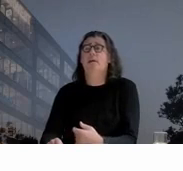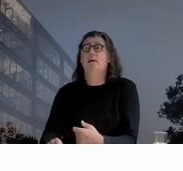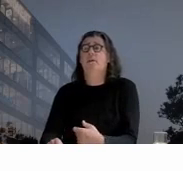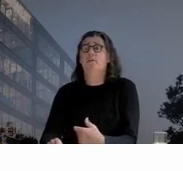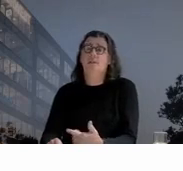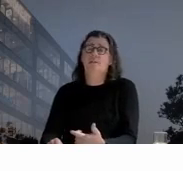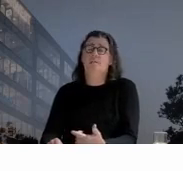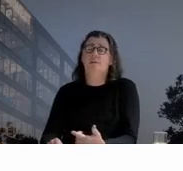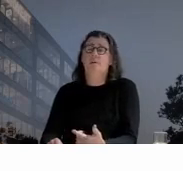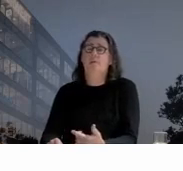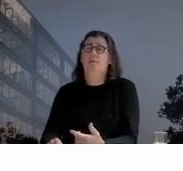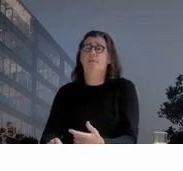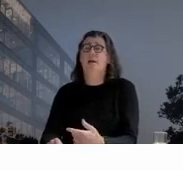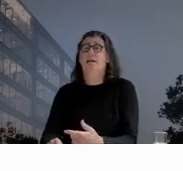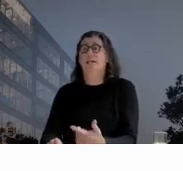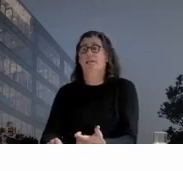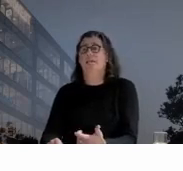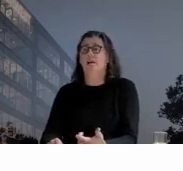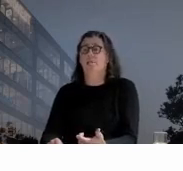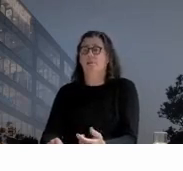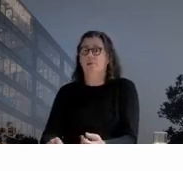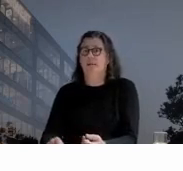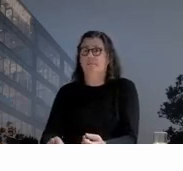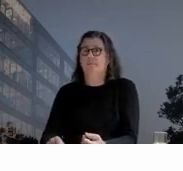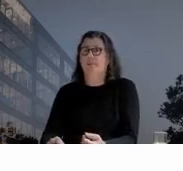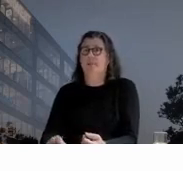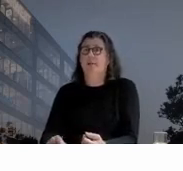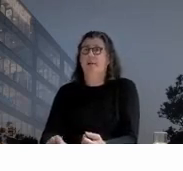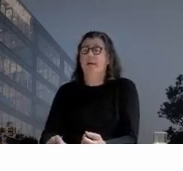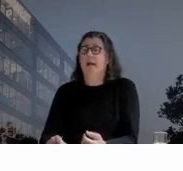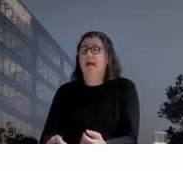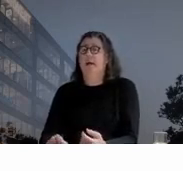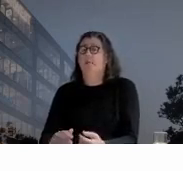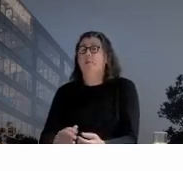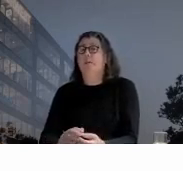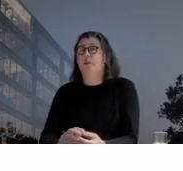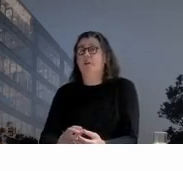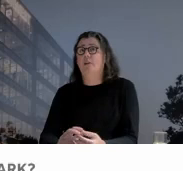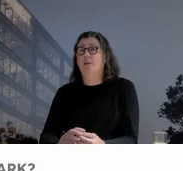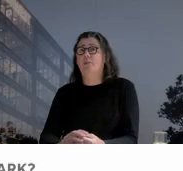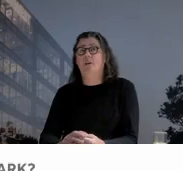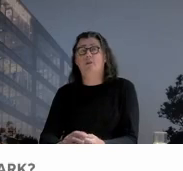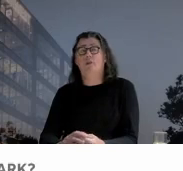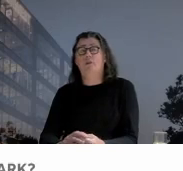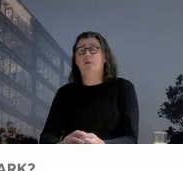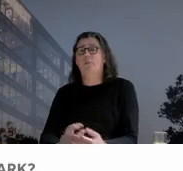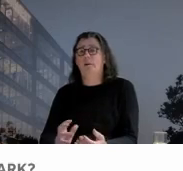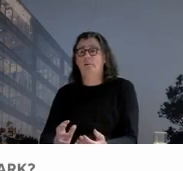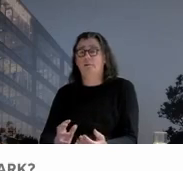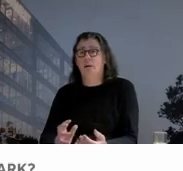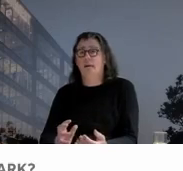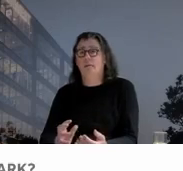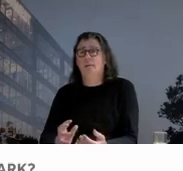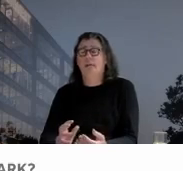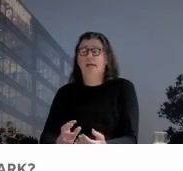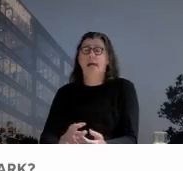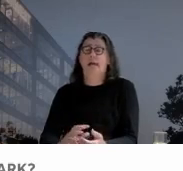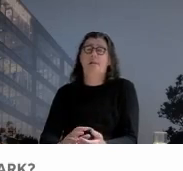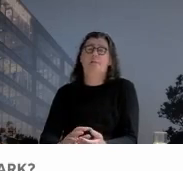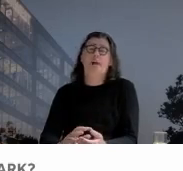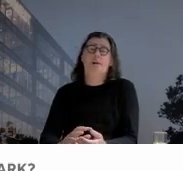can make on the biggest component we can make at the start of a project. We can look at those across square meters as